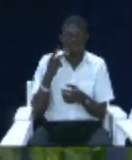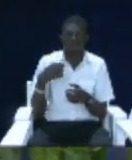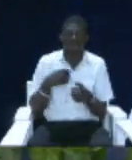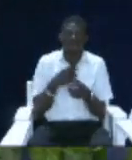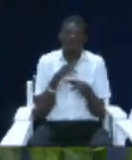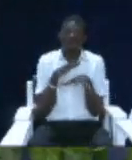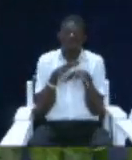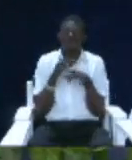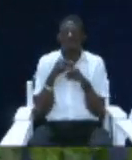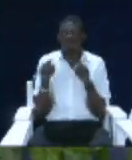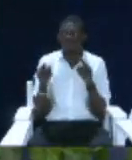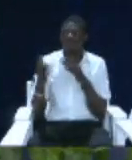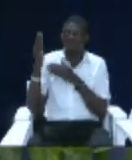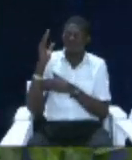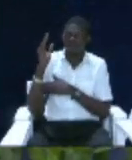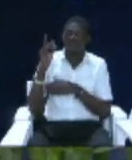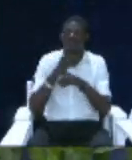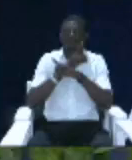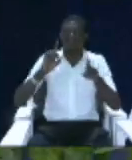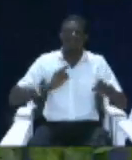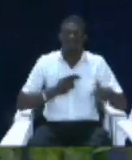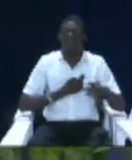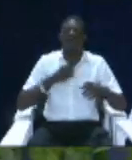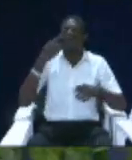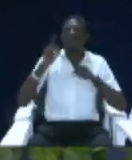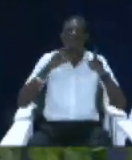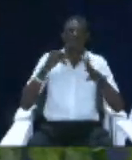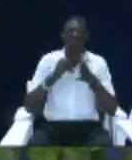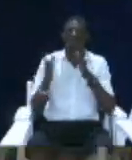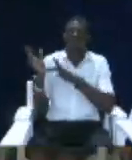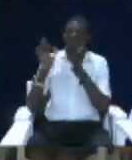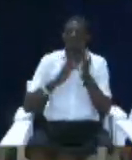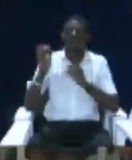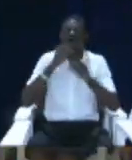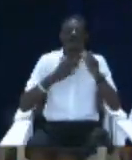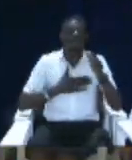frightened, but God delivered us. Who did it? Jesus! Oh my